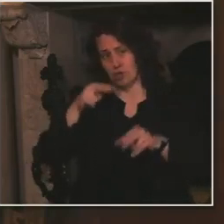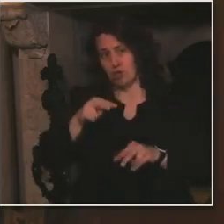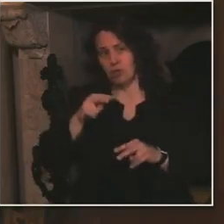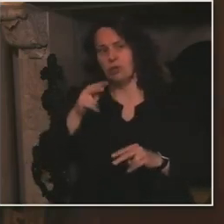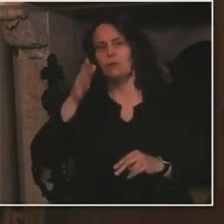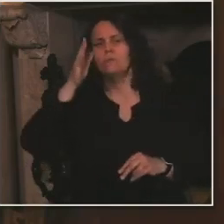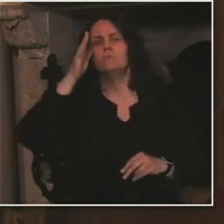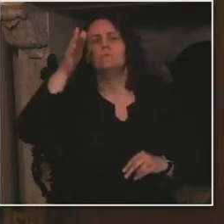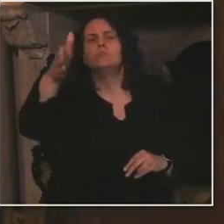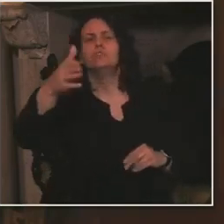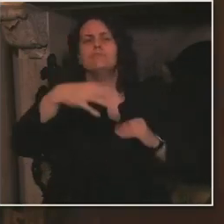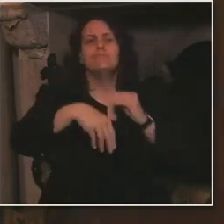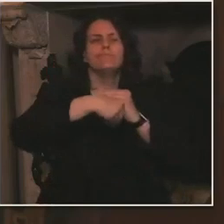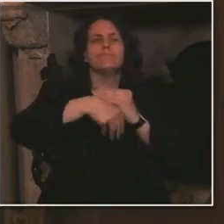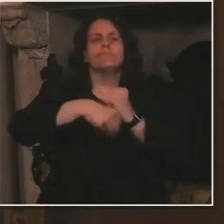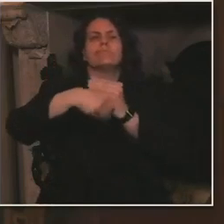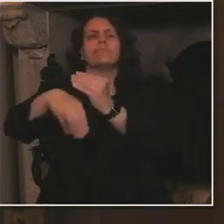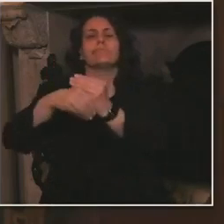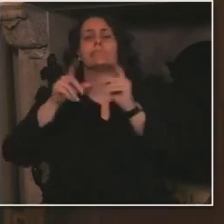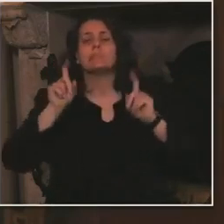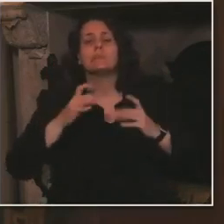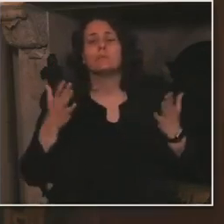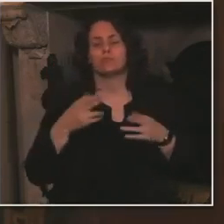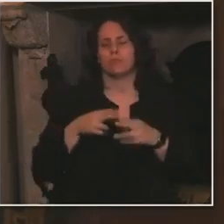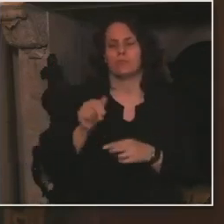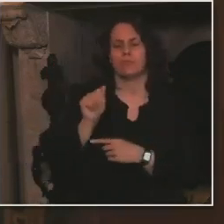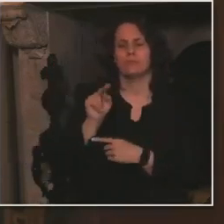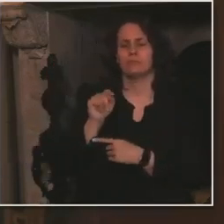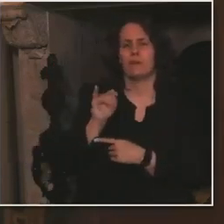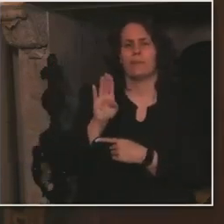tests, on a population level as a surveillance activity to